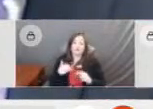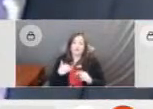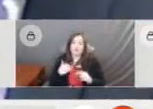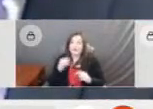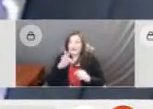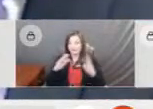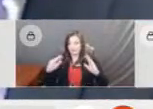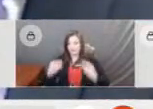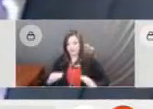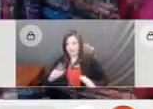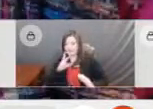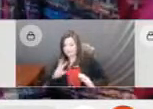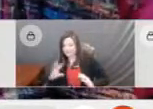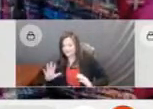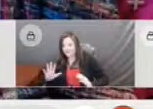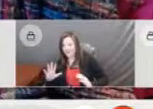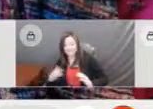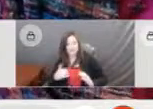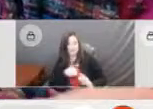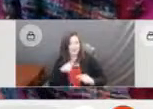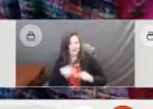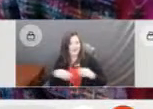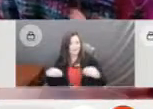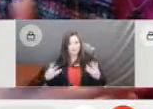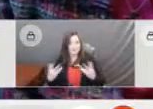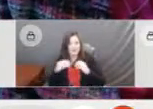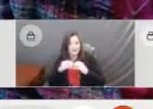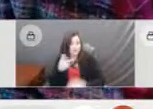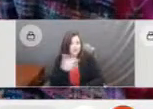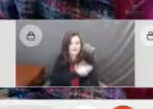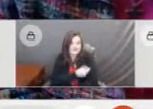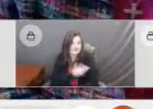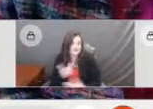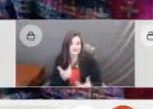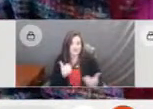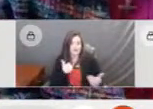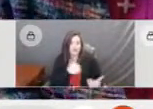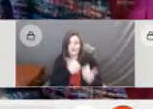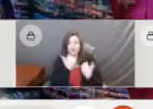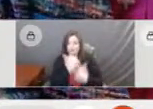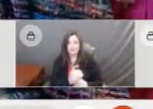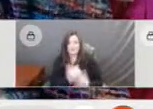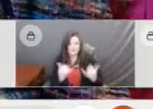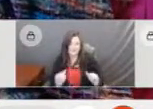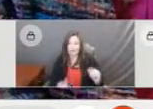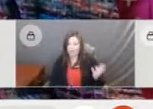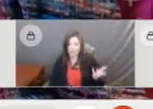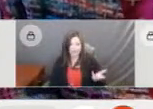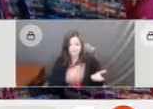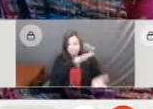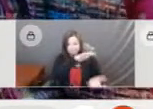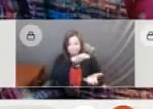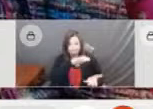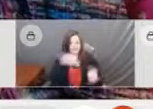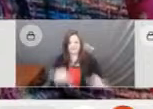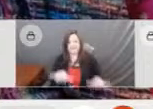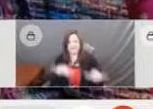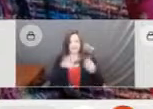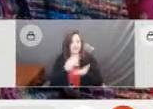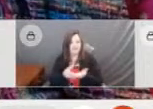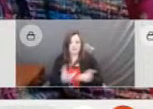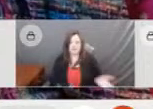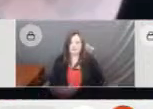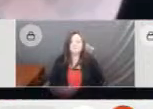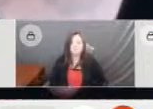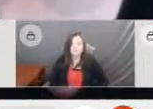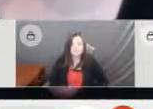lowering the age group. We don't, it won't make us get vaccine faster. It won't come any faster.